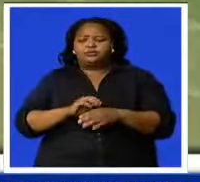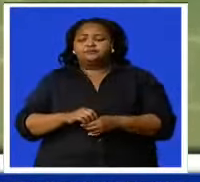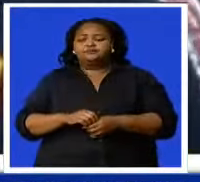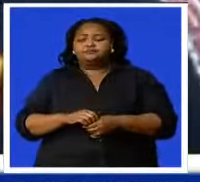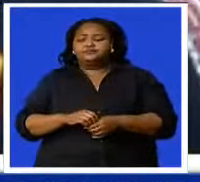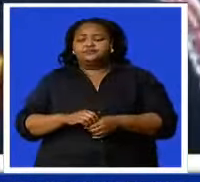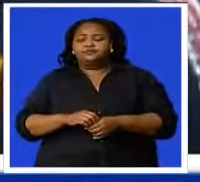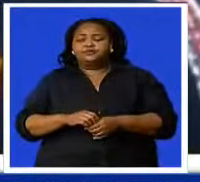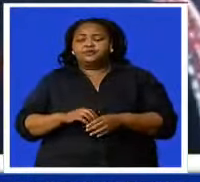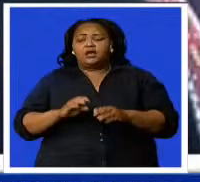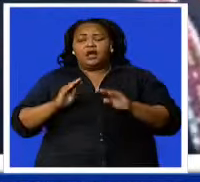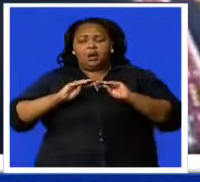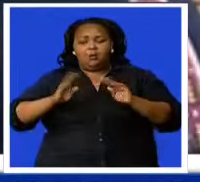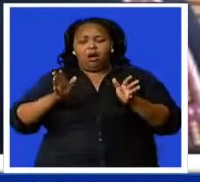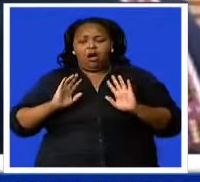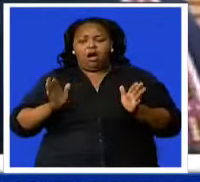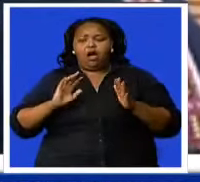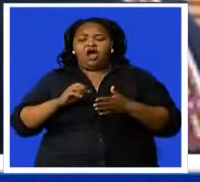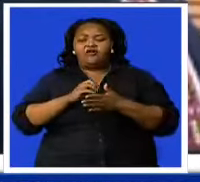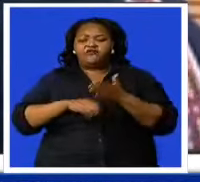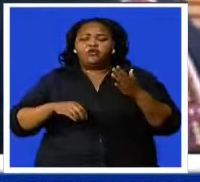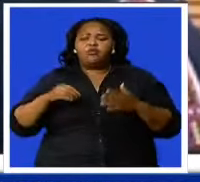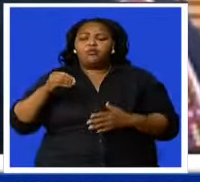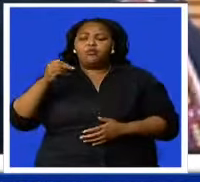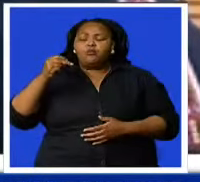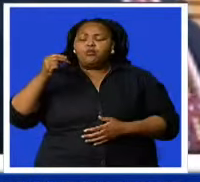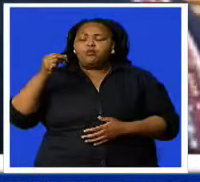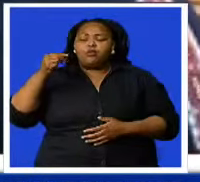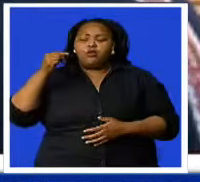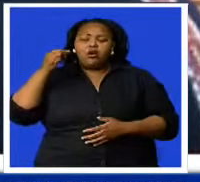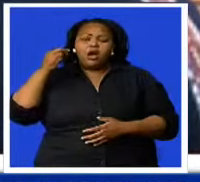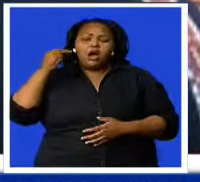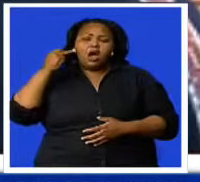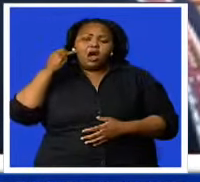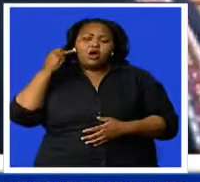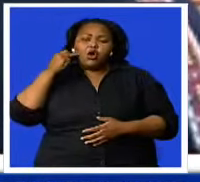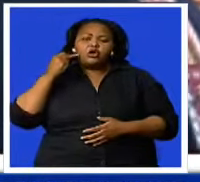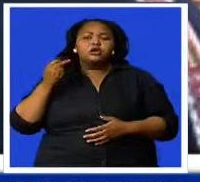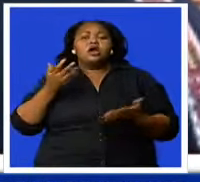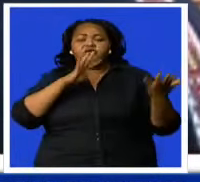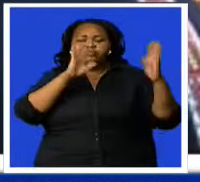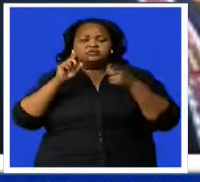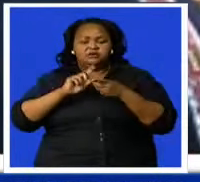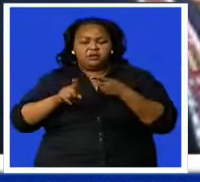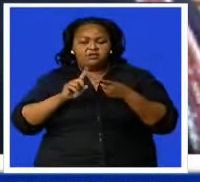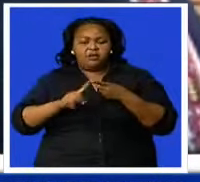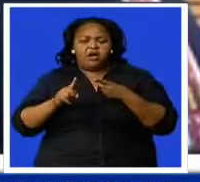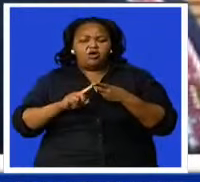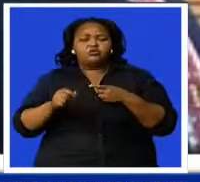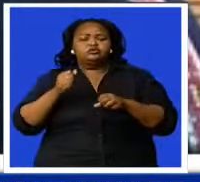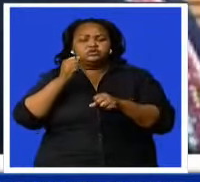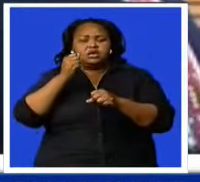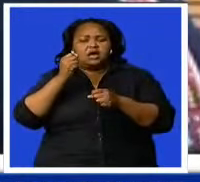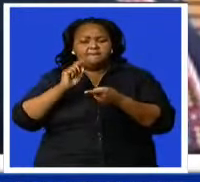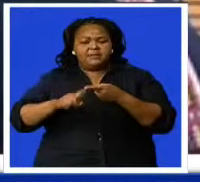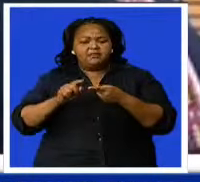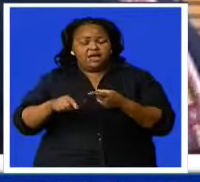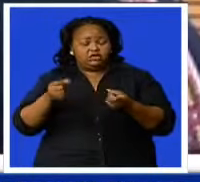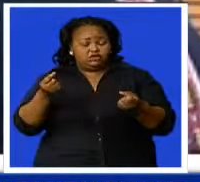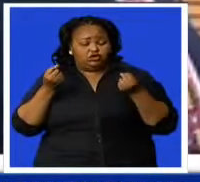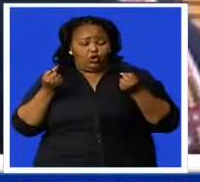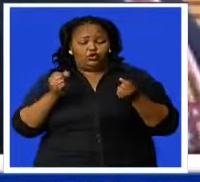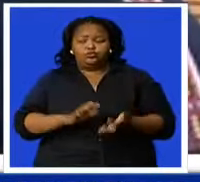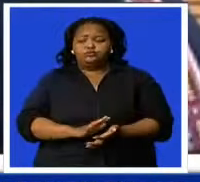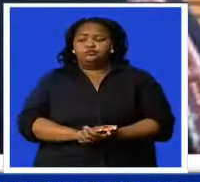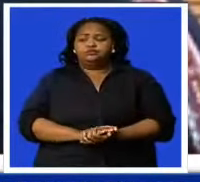Sorinho udumisa abadlali bakhe ngokudumisela kodwa ke ukhala ngendlela bonompembe bebaphetse ngayo ke lona mdlalo. It's like a football,